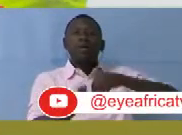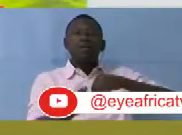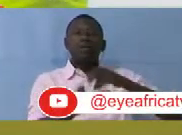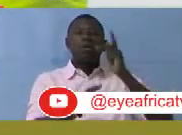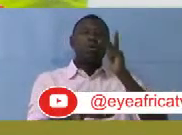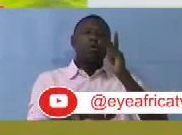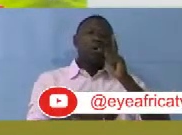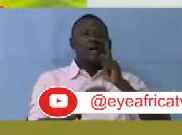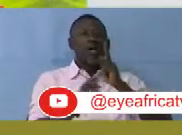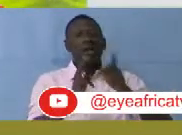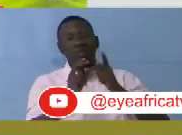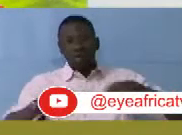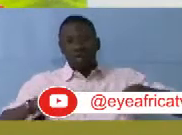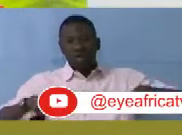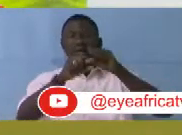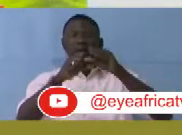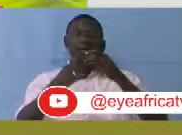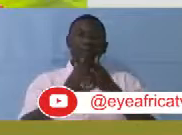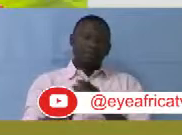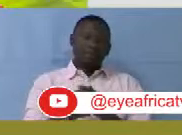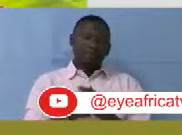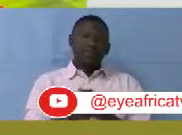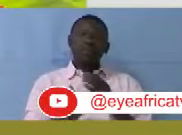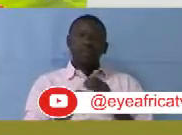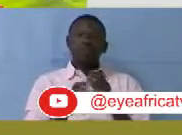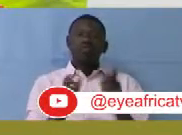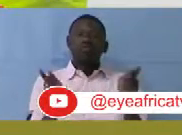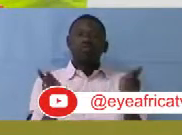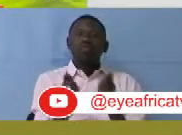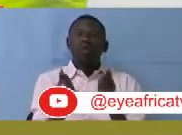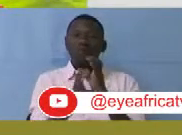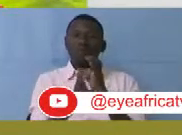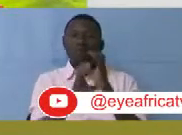The coaster picks them to walk.